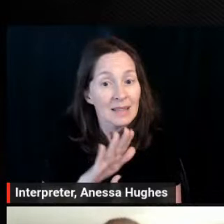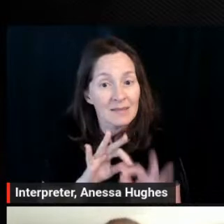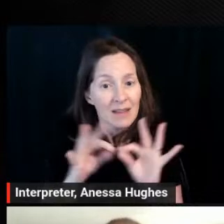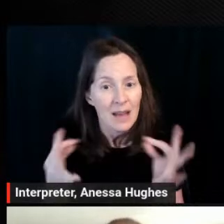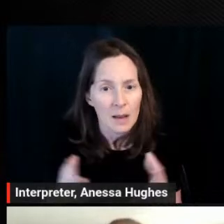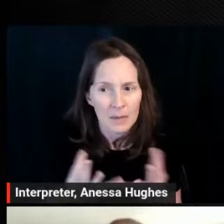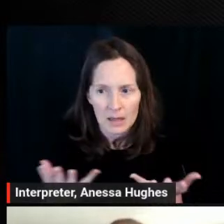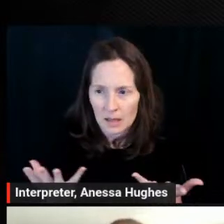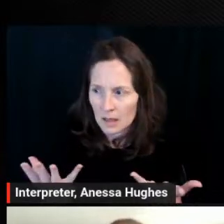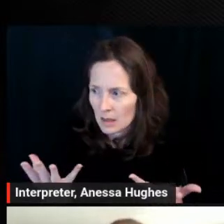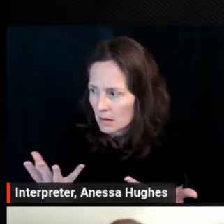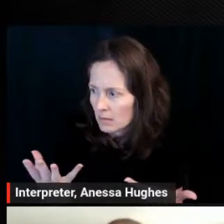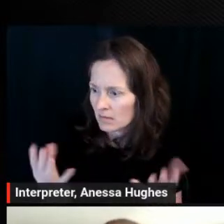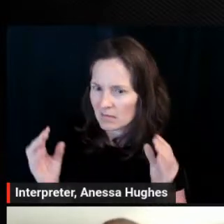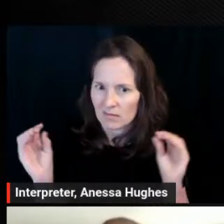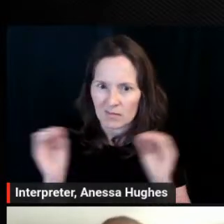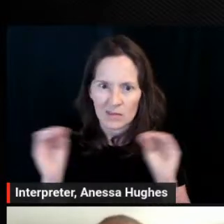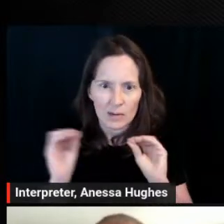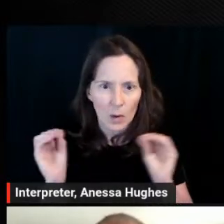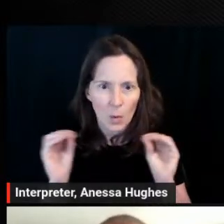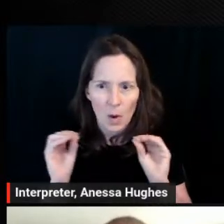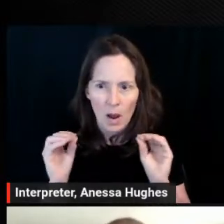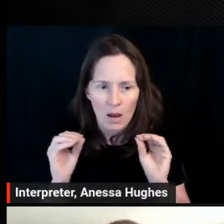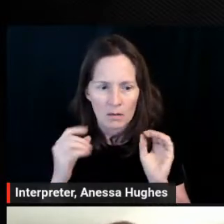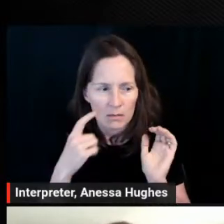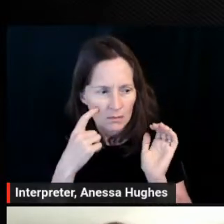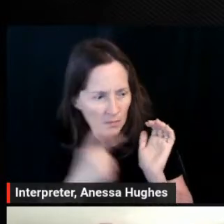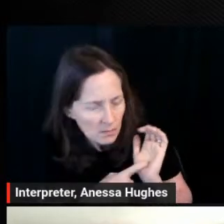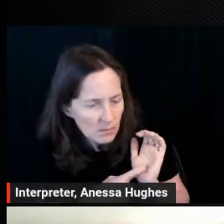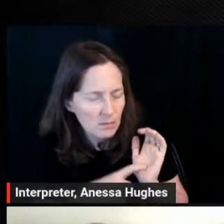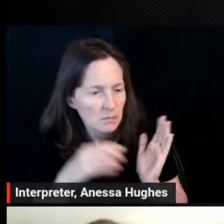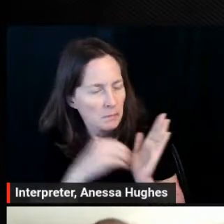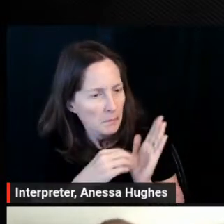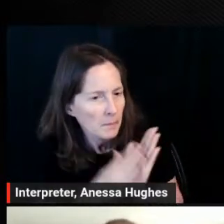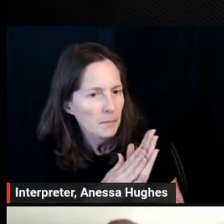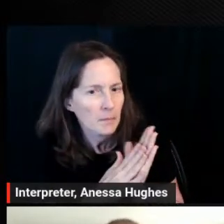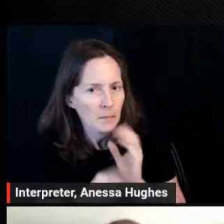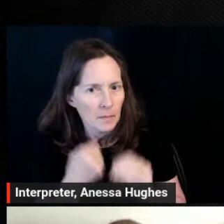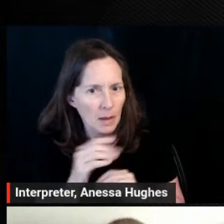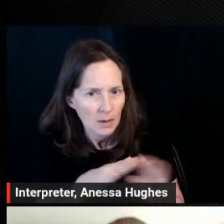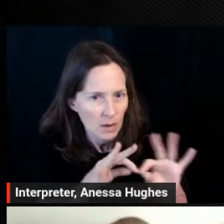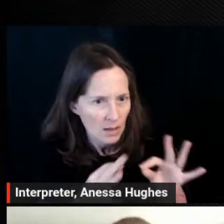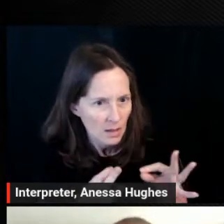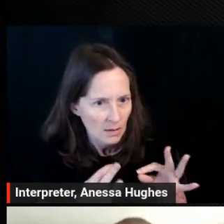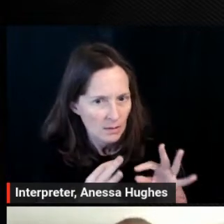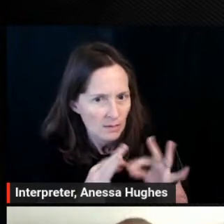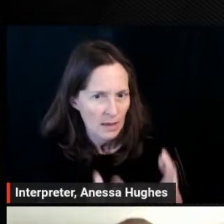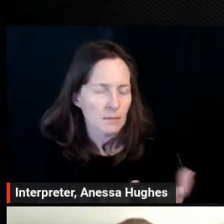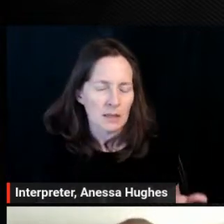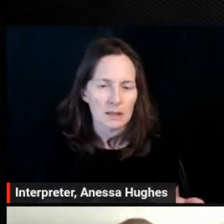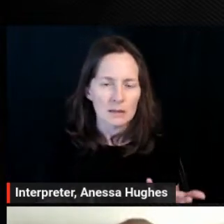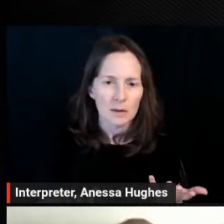archives. And this is a problem, of course, because this is a true story. It's history.